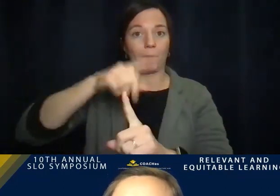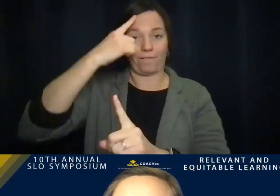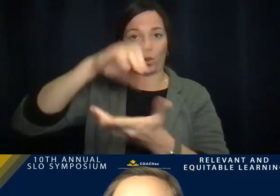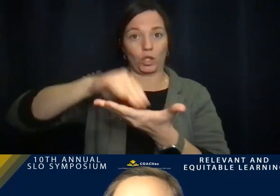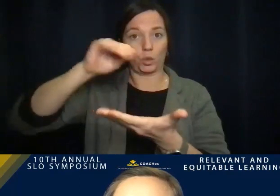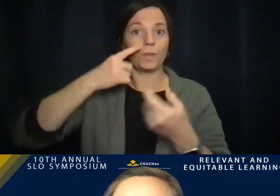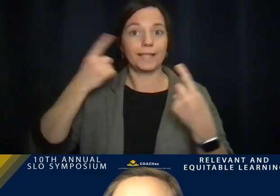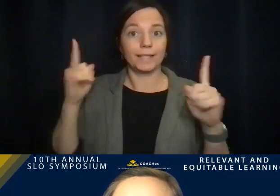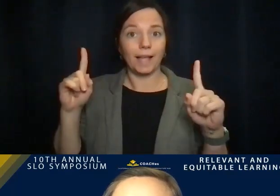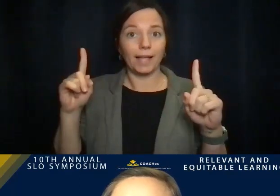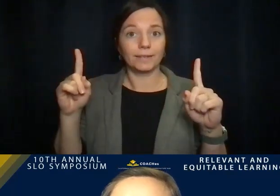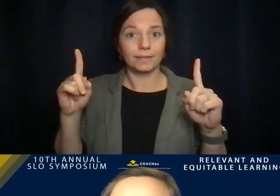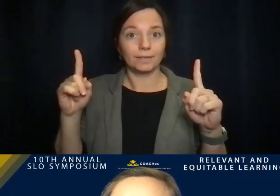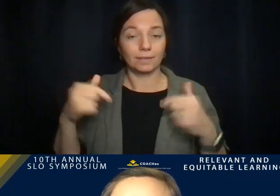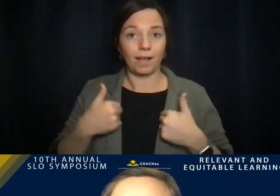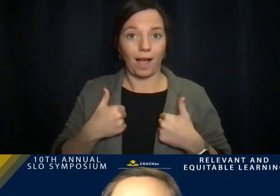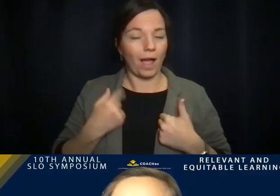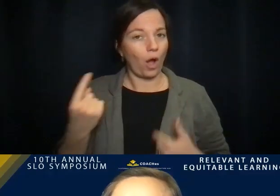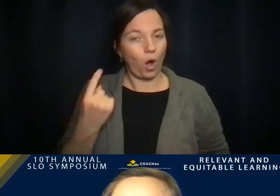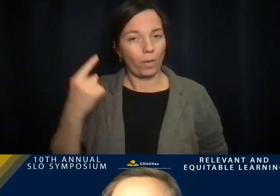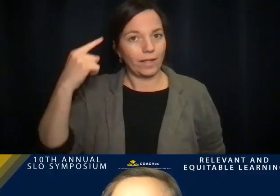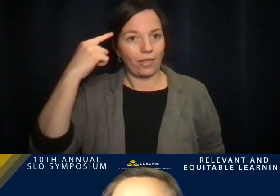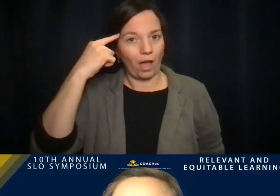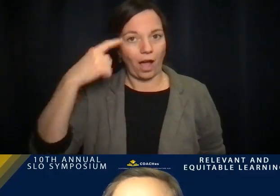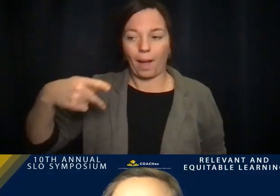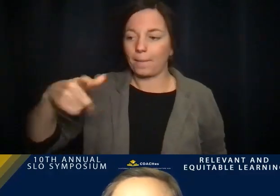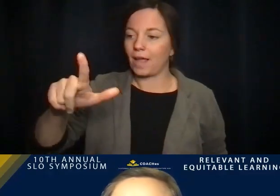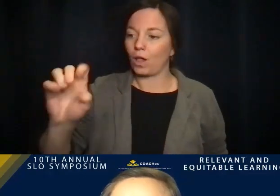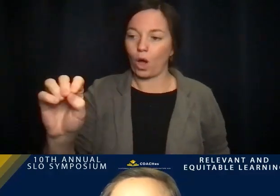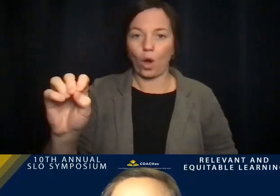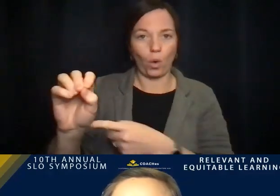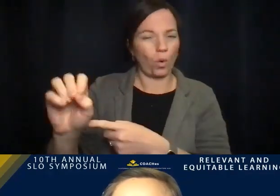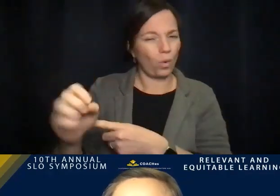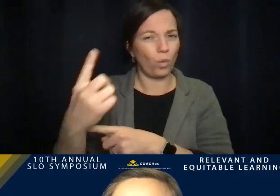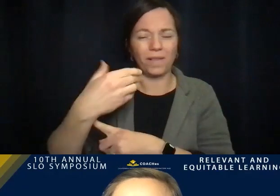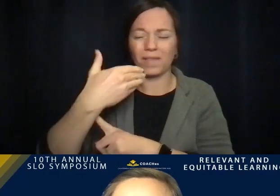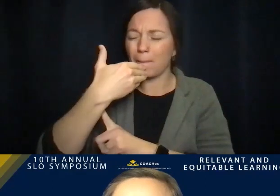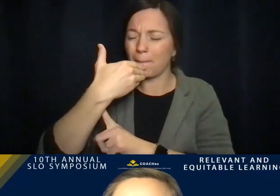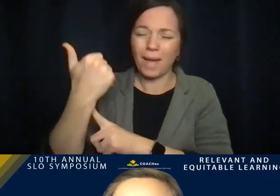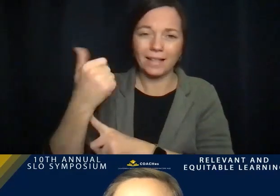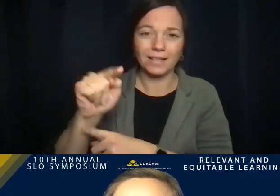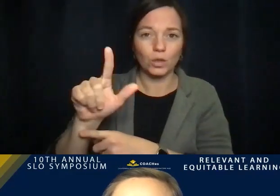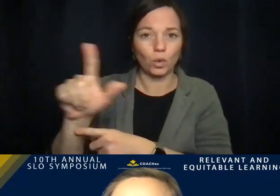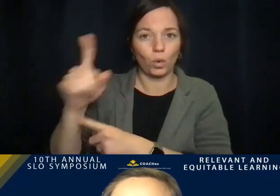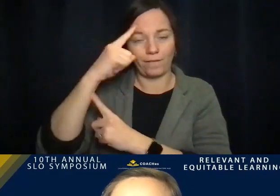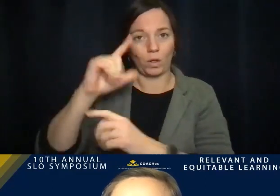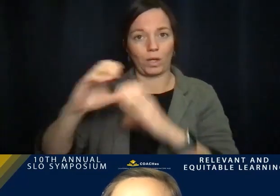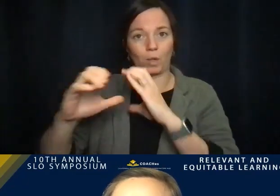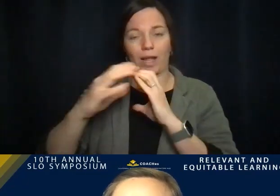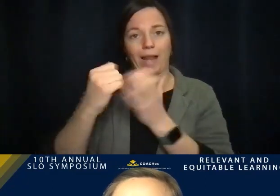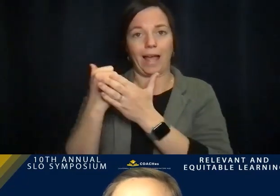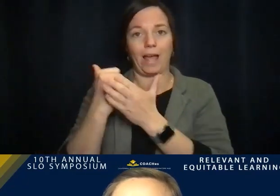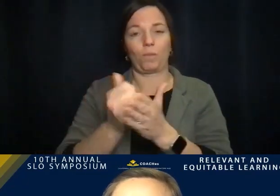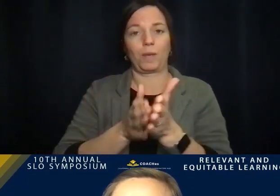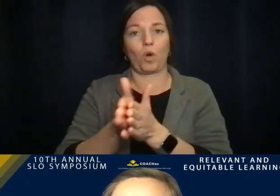successful, I have always thought that PLOs are one of the best tools for communicating and helping motivate